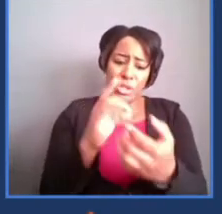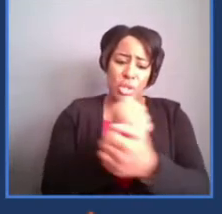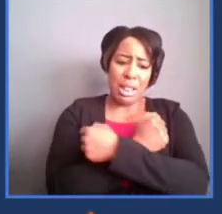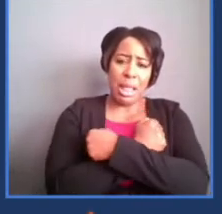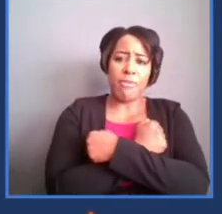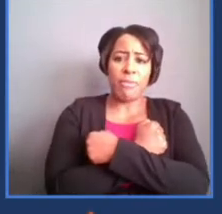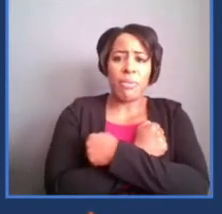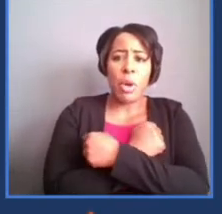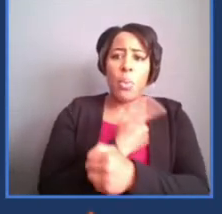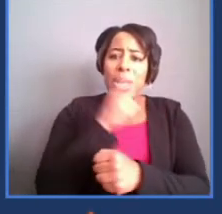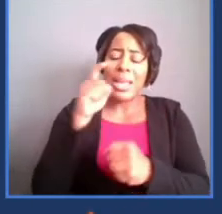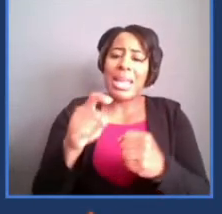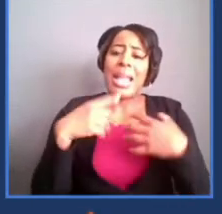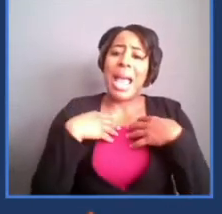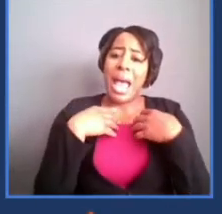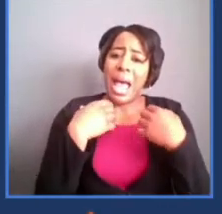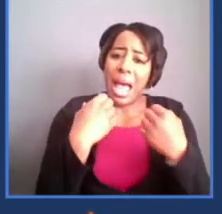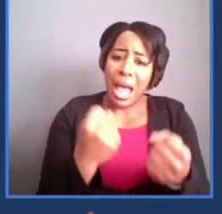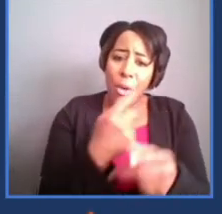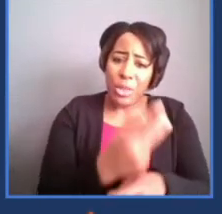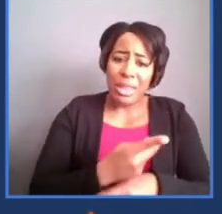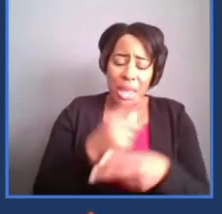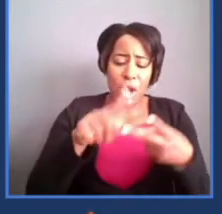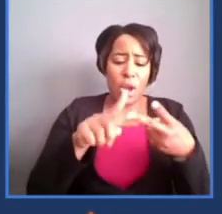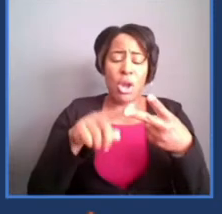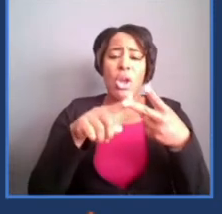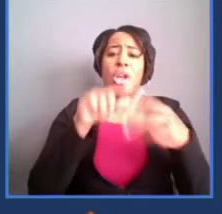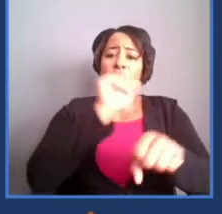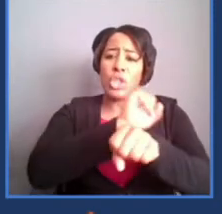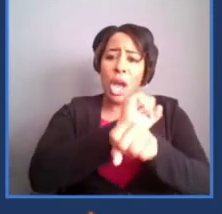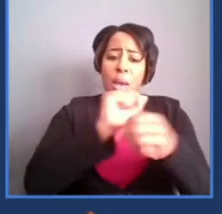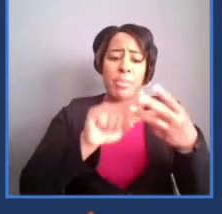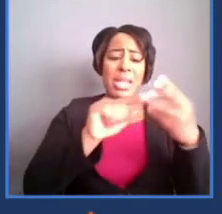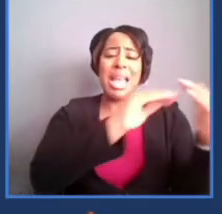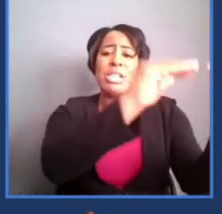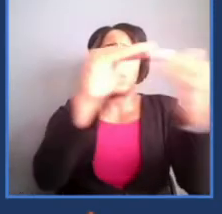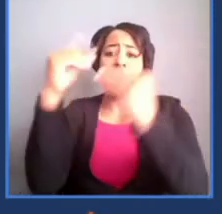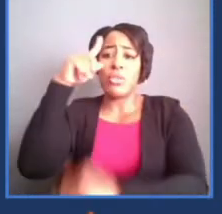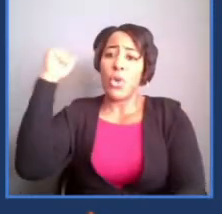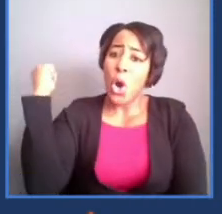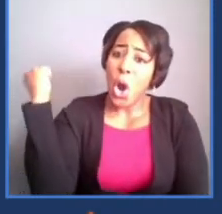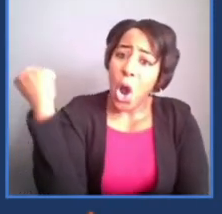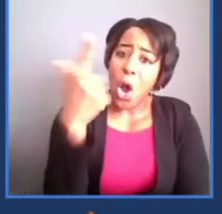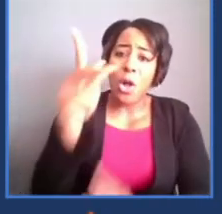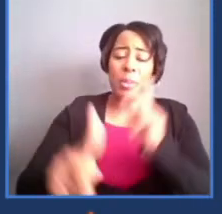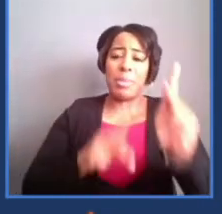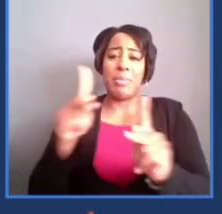justice for the people. Health, jobs, and justice for all the people, Atlanta.